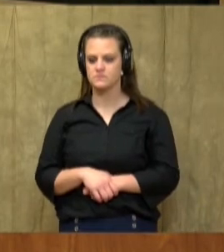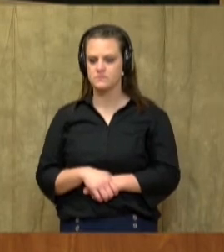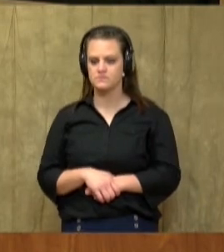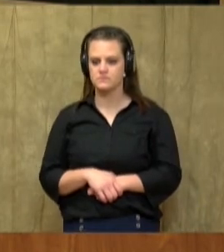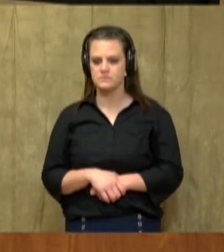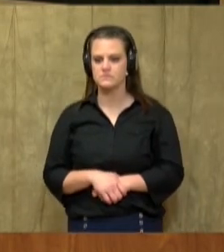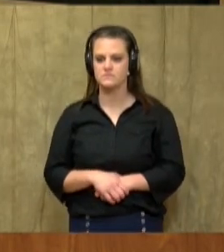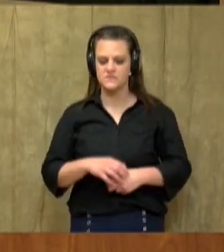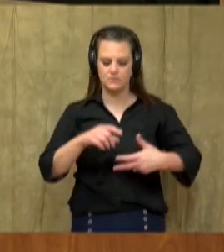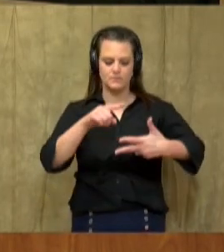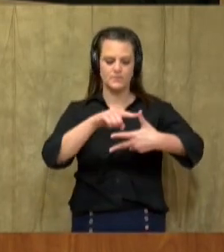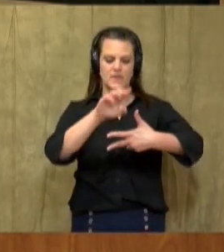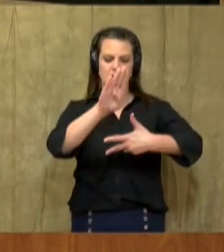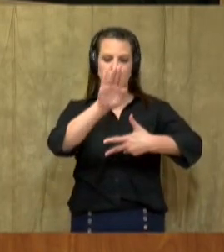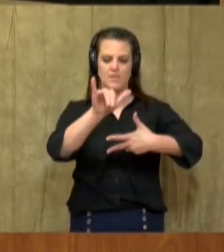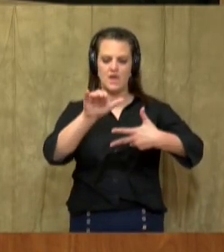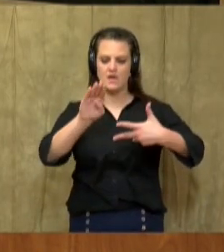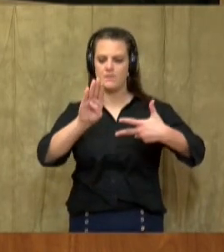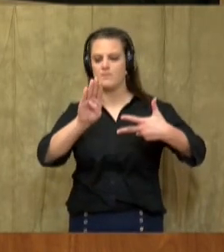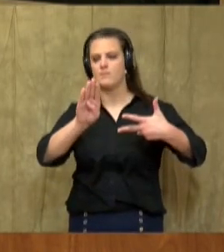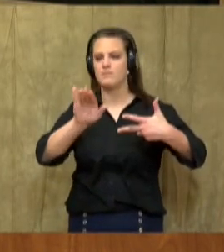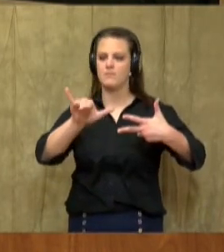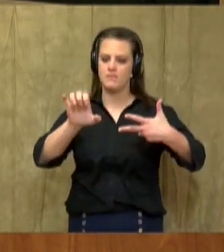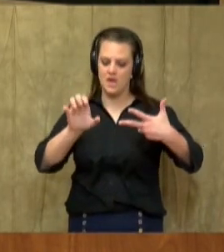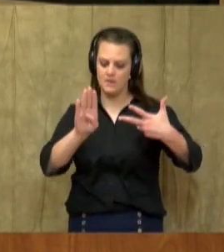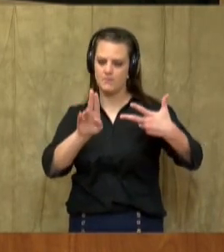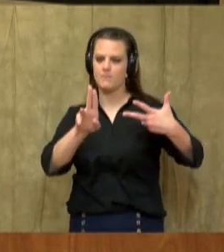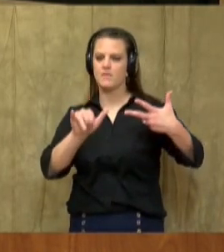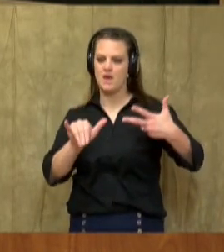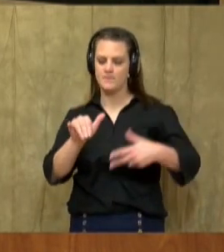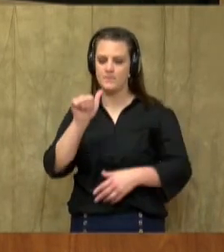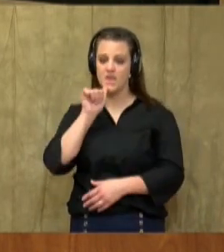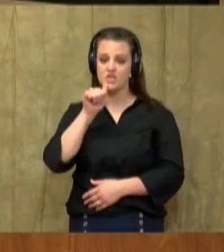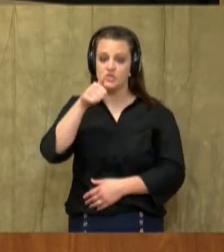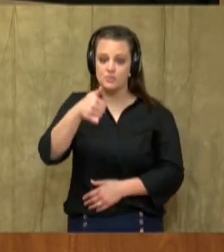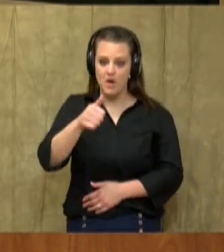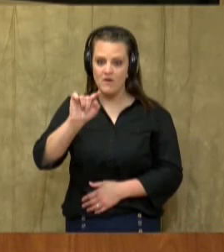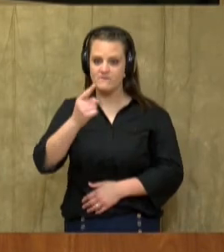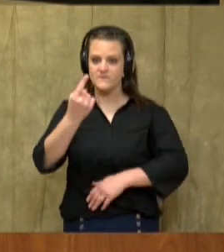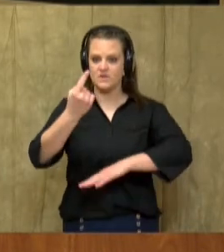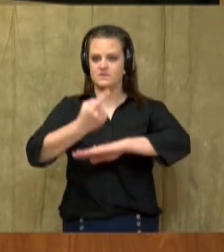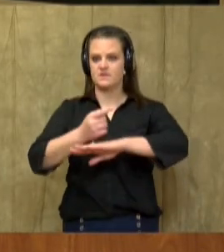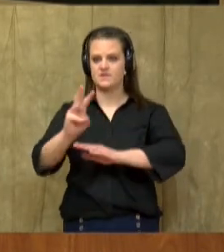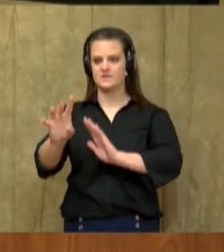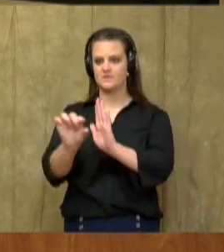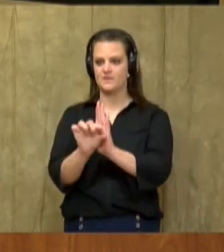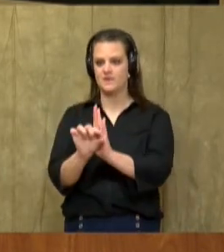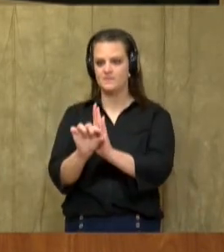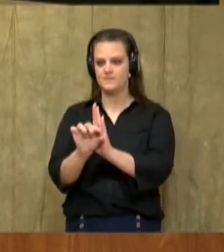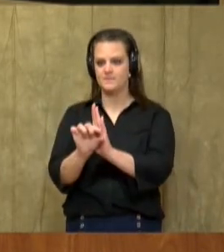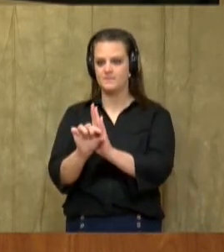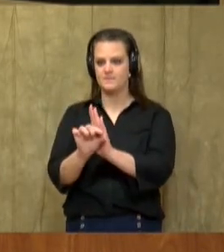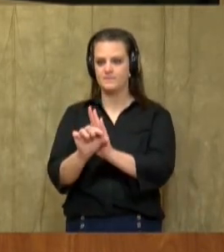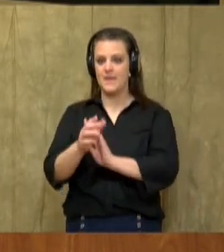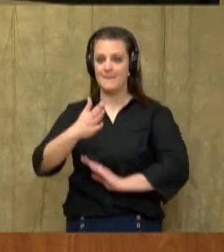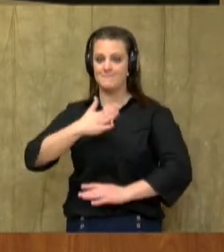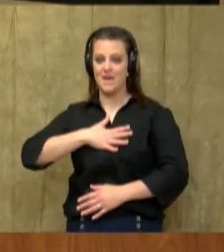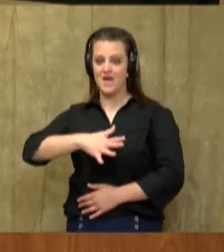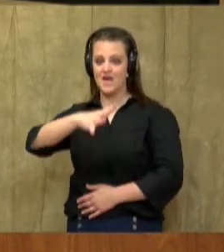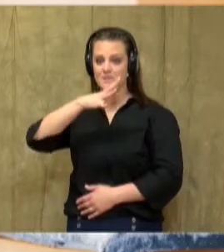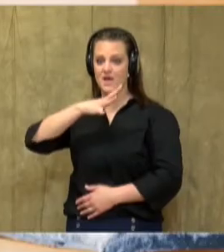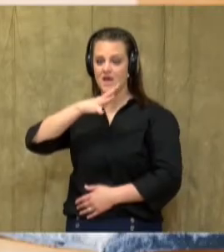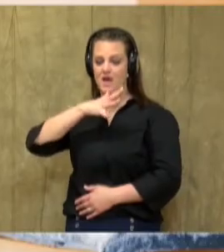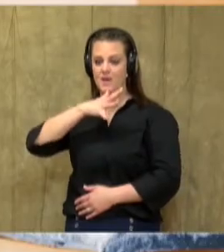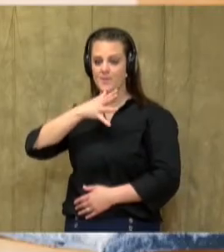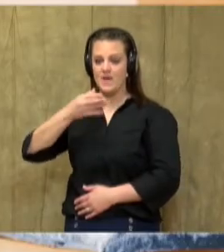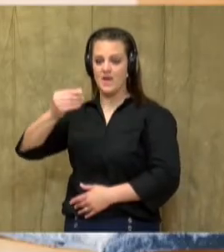by, and by. Okay? Tomorrow was the first day of 6th grade. and my mom was taking